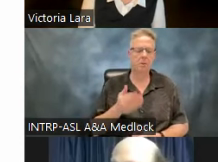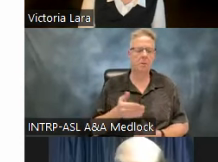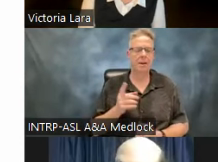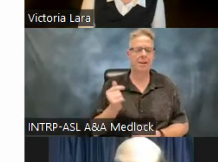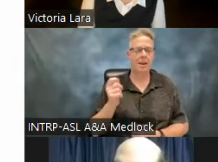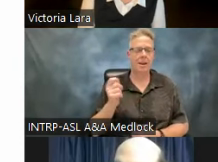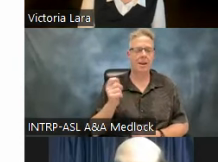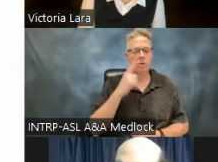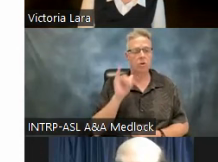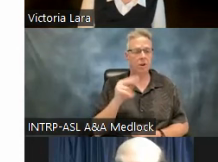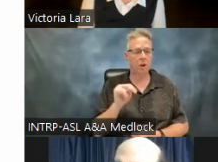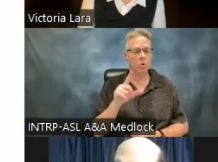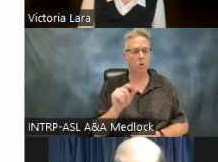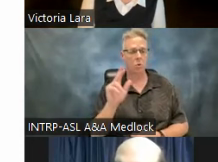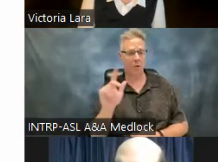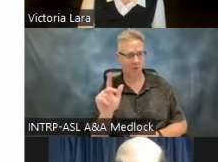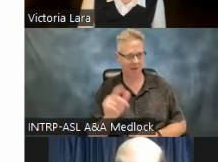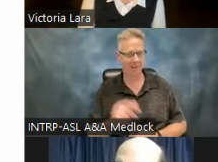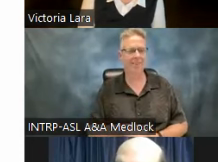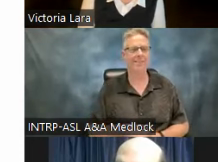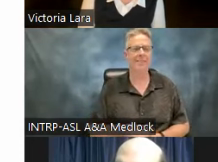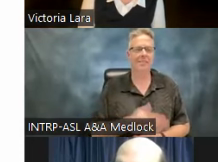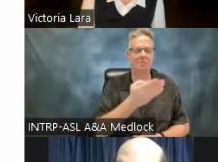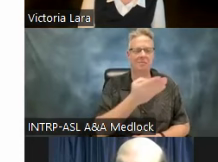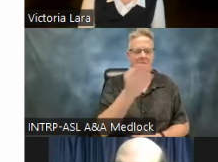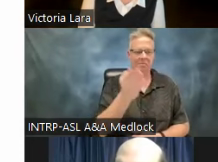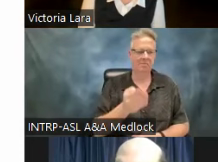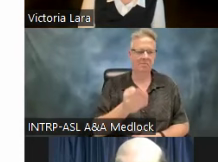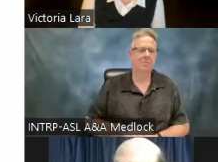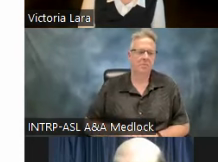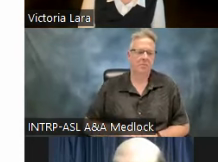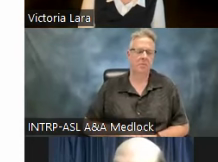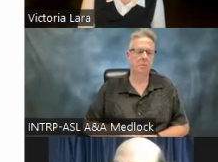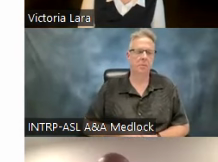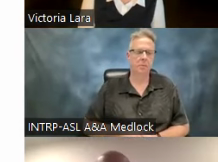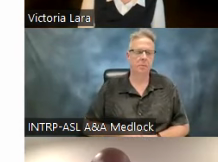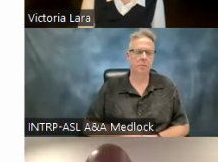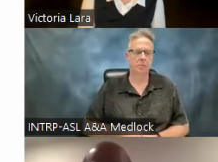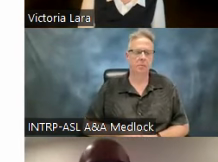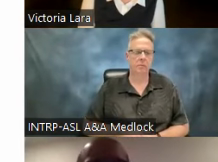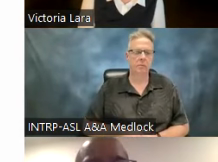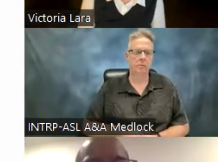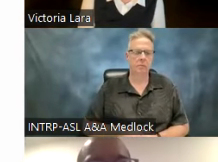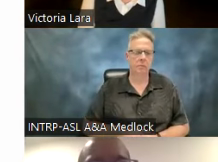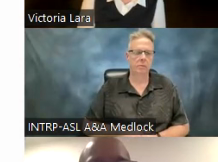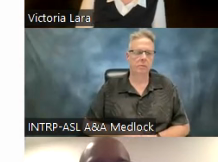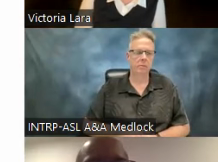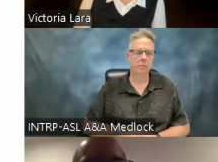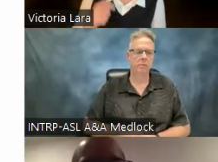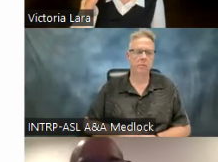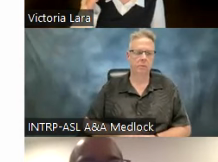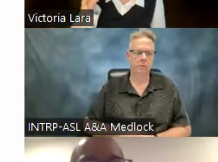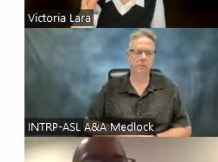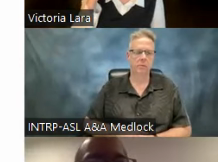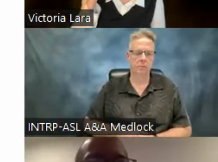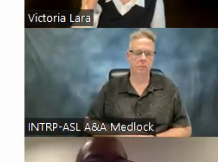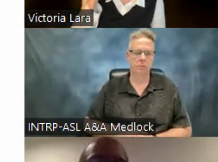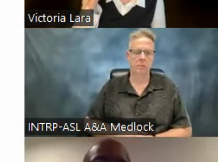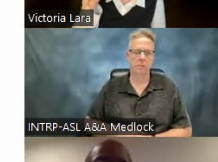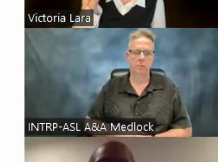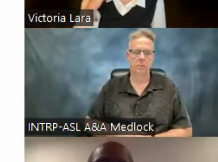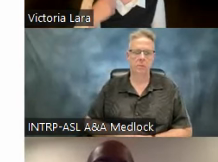as of January 2023, currently implemented police body cameras, but anticipates that the city will have fully implemented or be close to